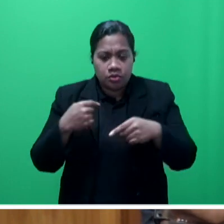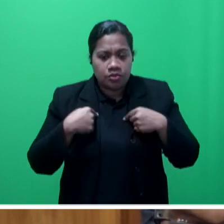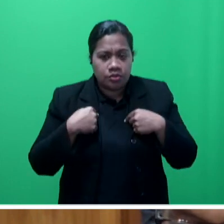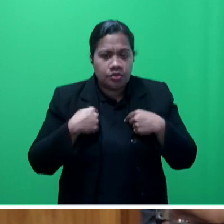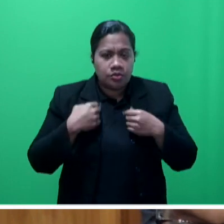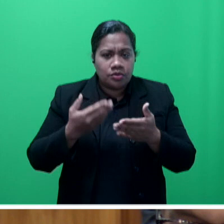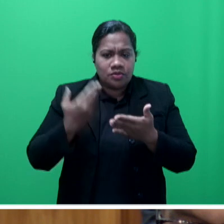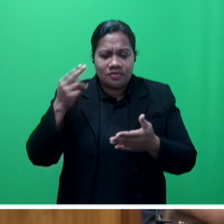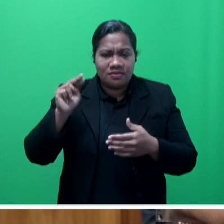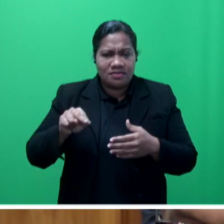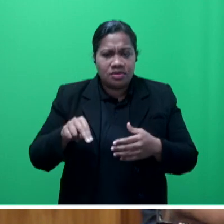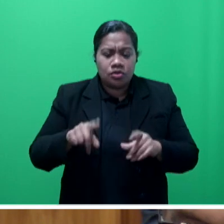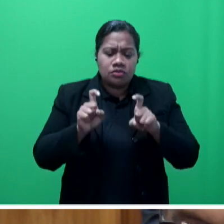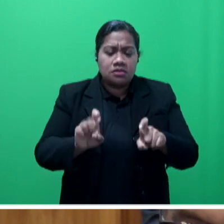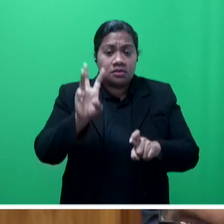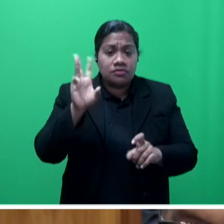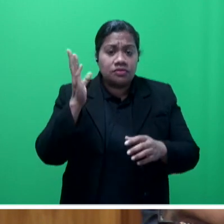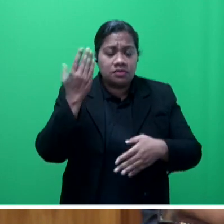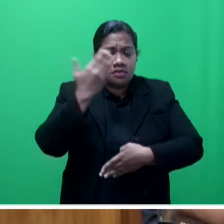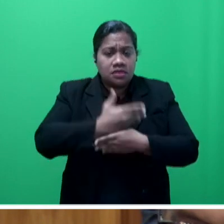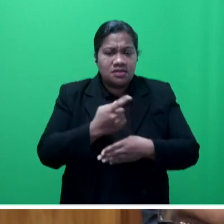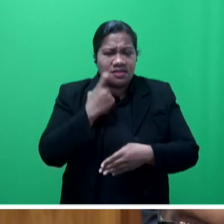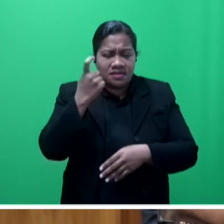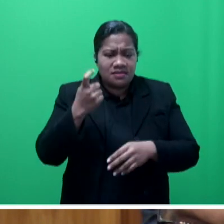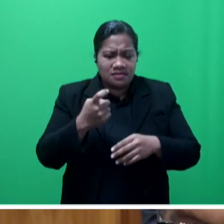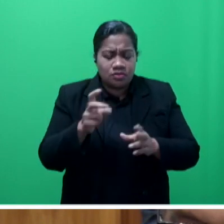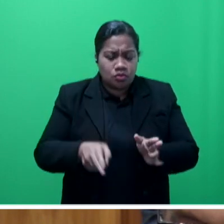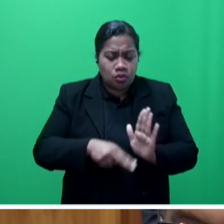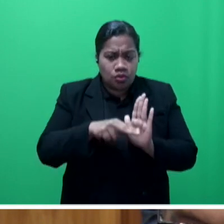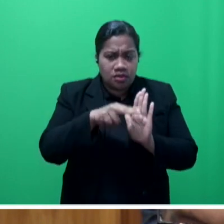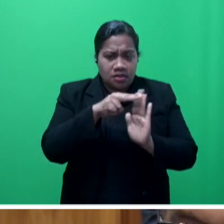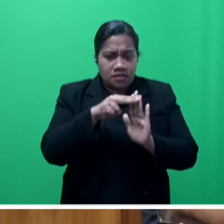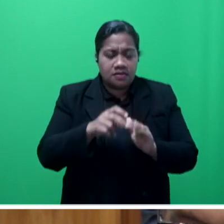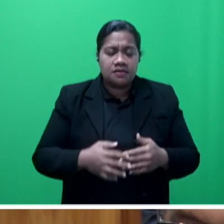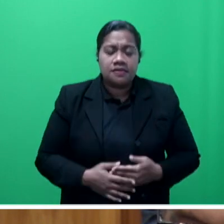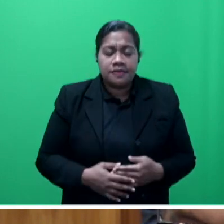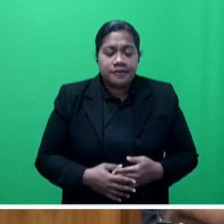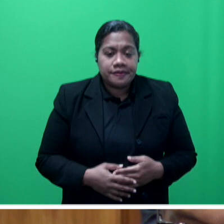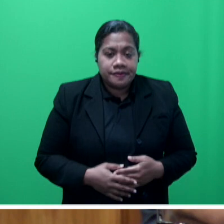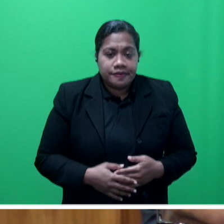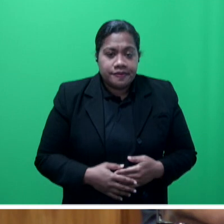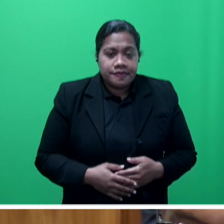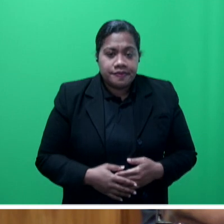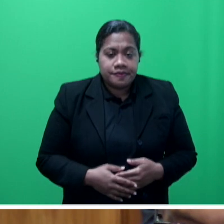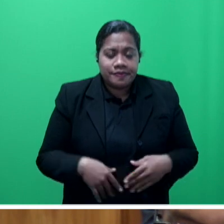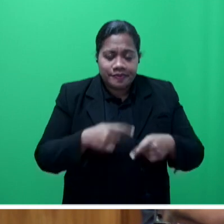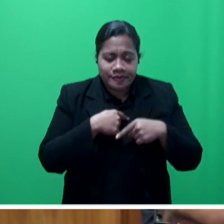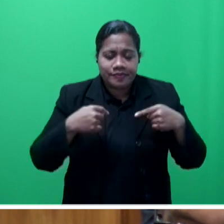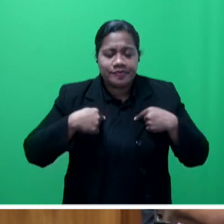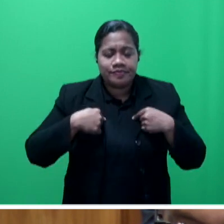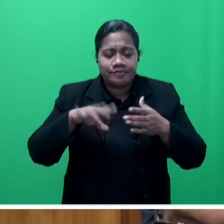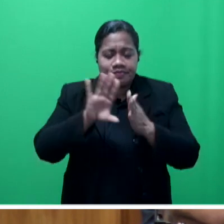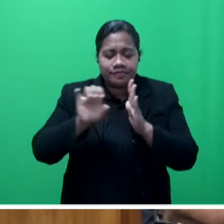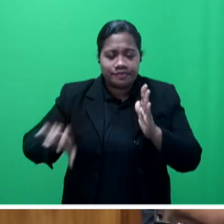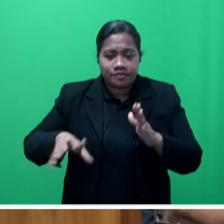nights at a Care Fiji Commitment Hotel and strengthened our in-country rapid antigen testing. We also removed the travel